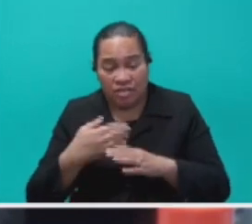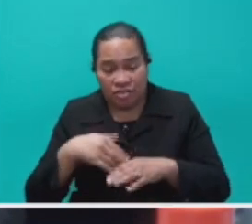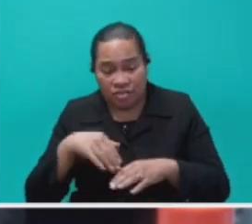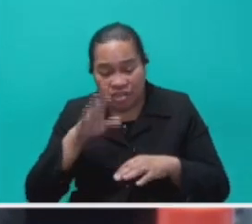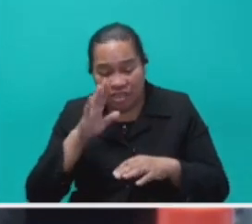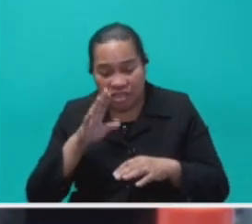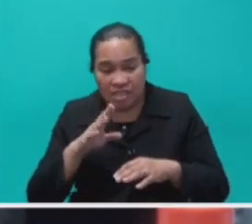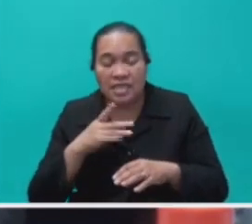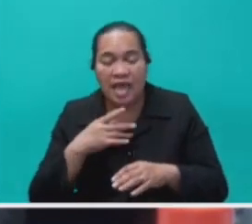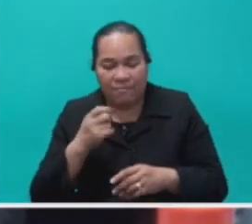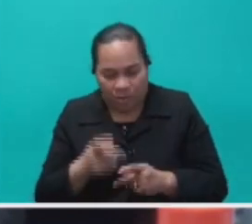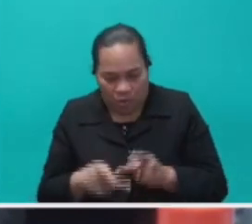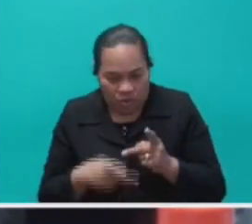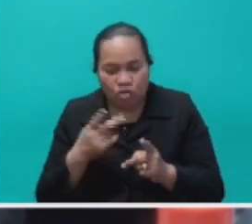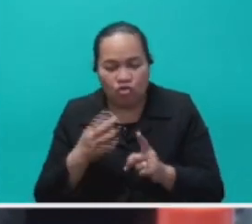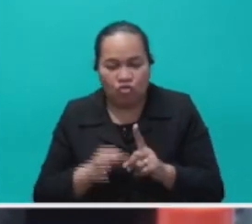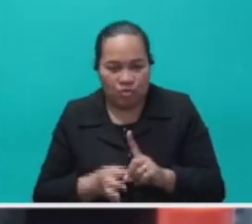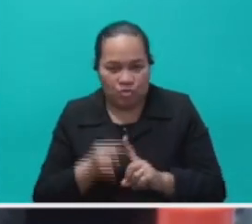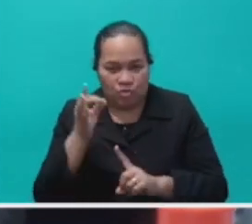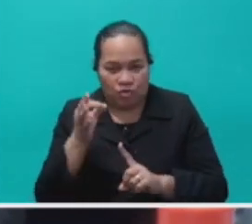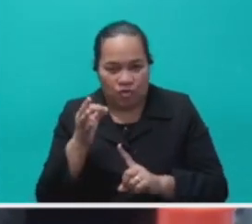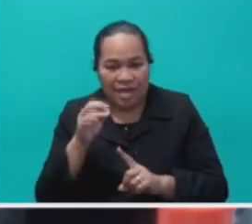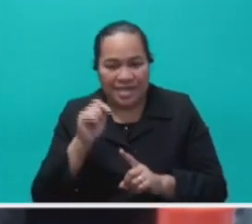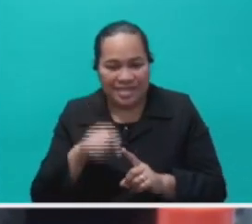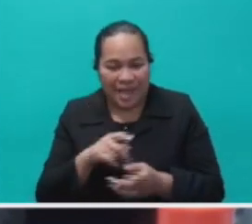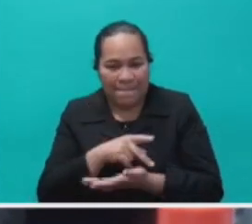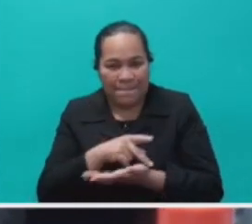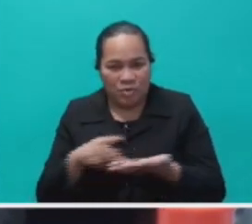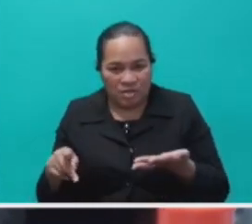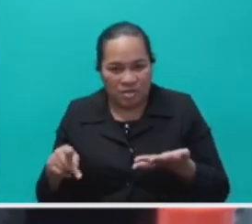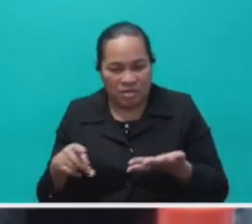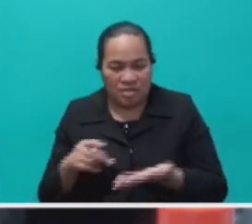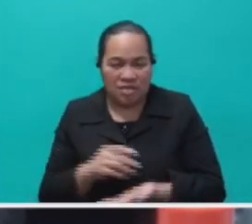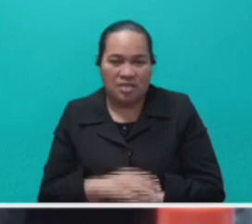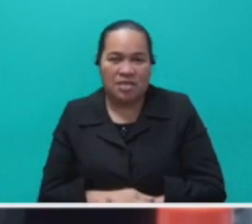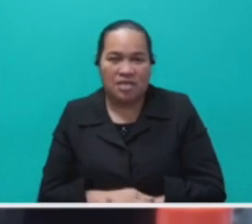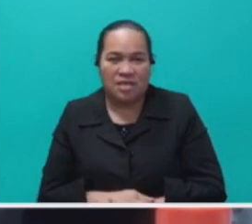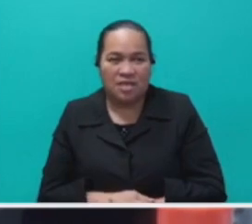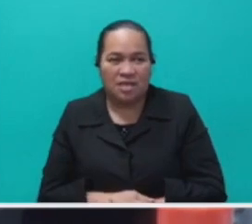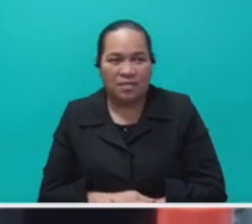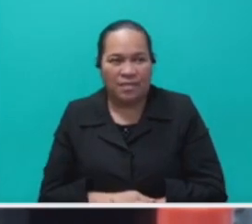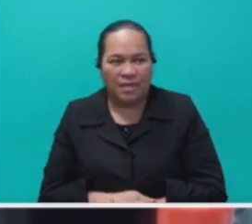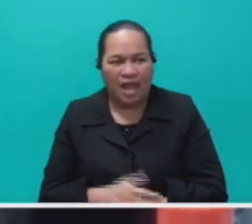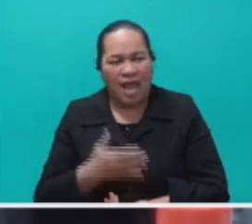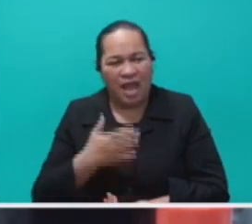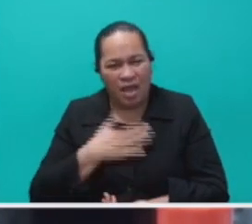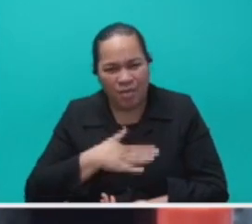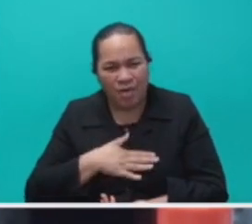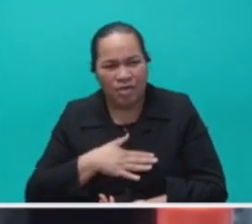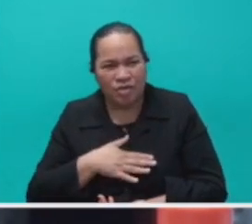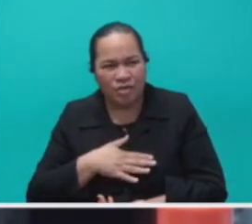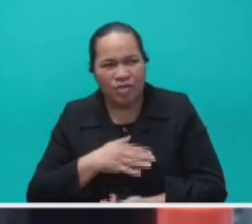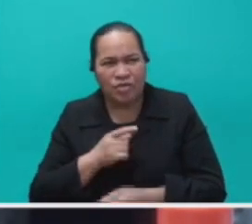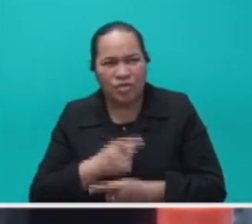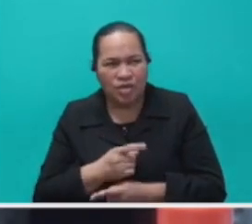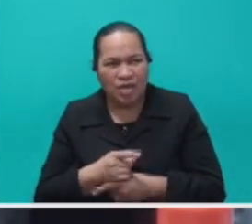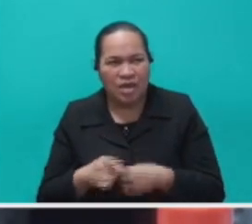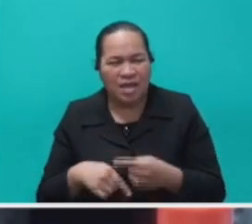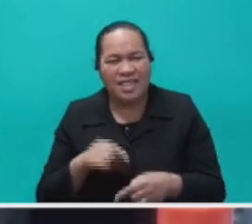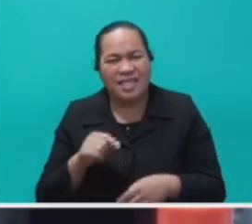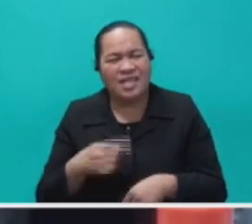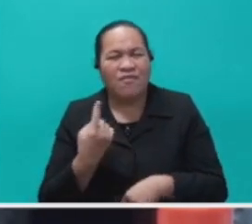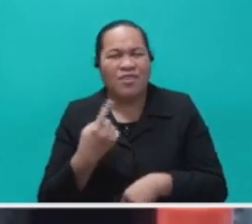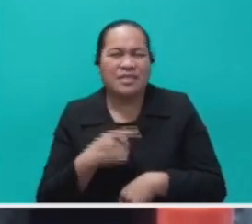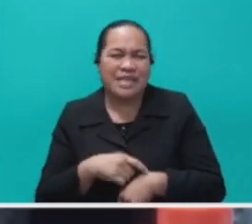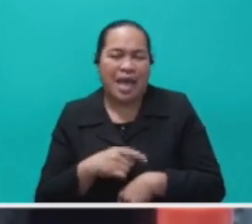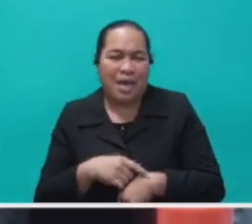into improving the disposition of matters. Mr. Speaker, if I may address this, this is the first